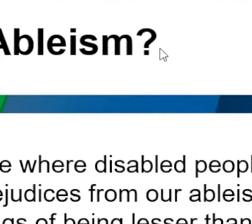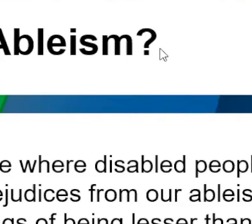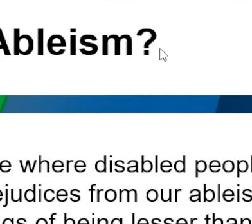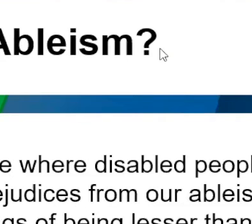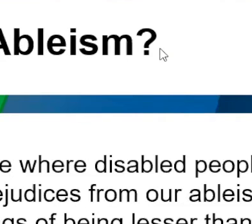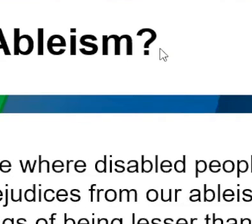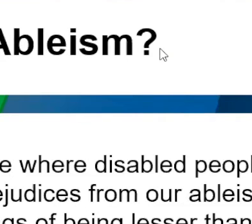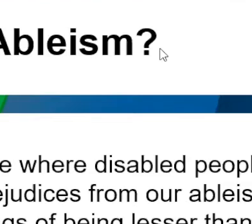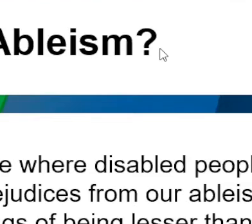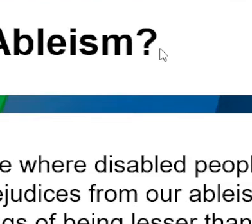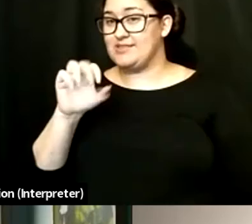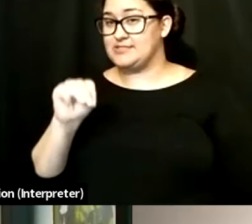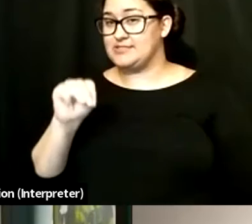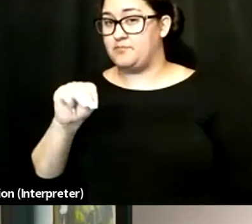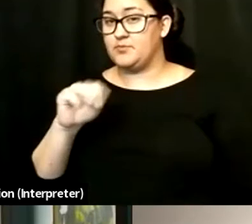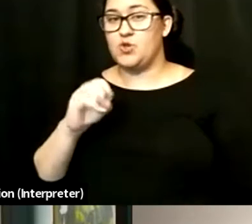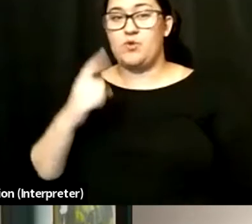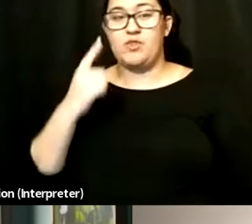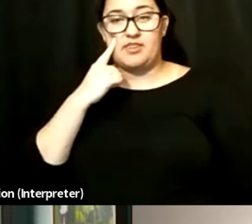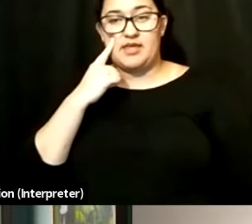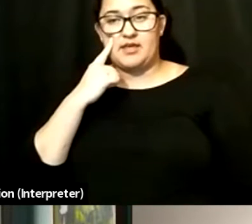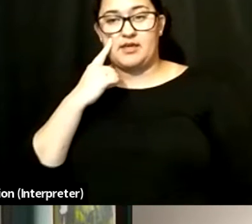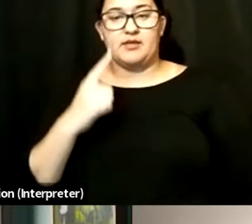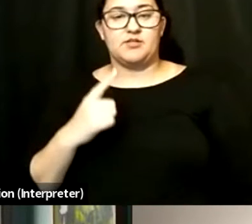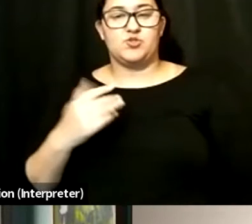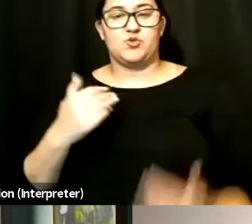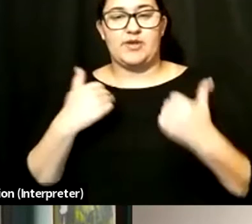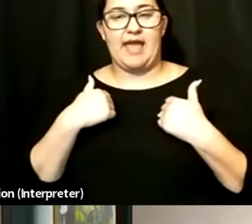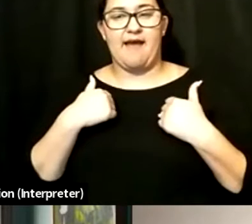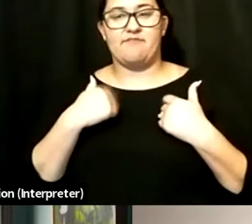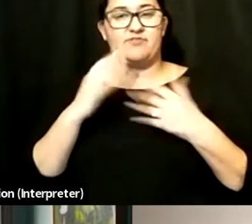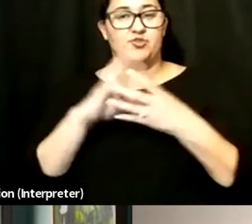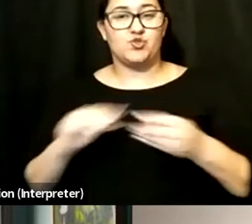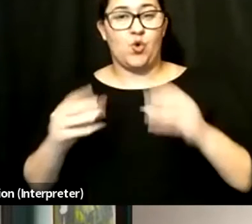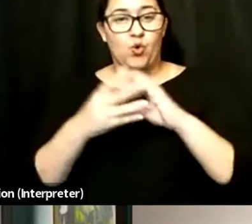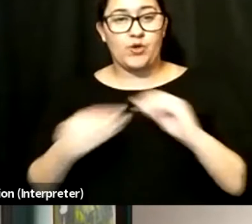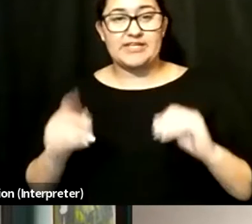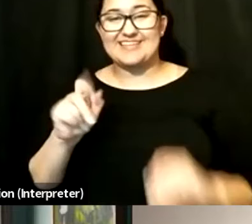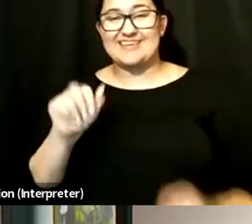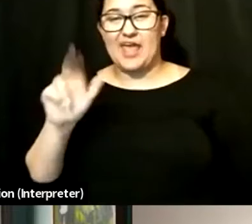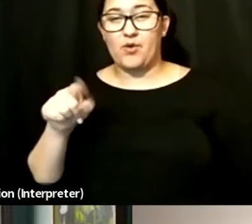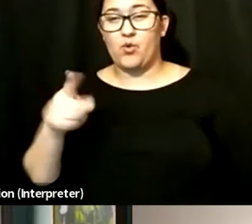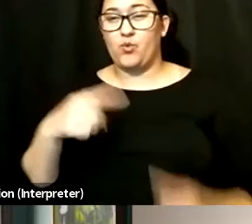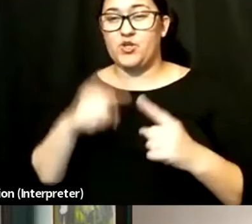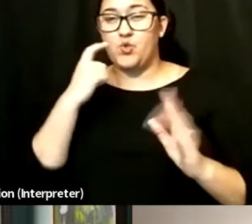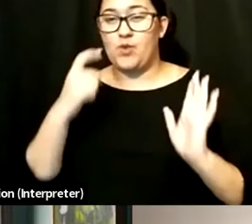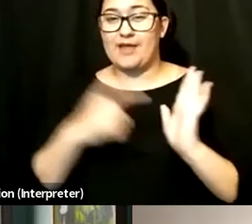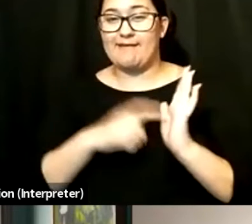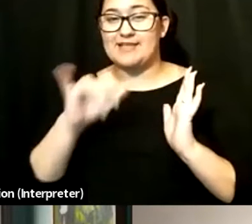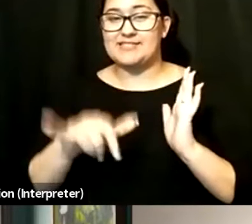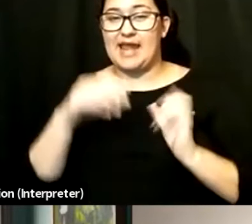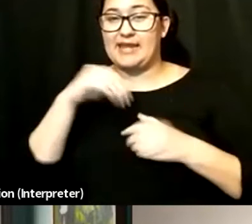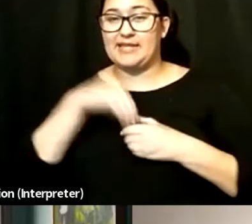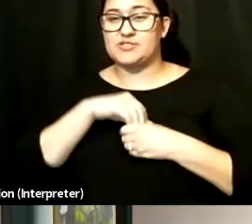a story from maybe the first time you kind of recognized internalized ableism, whether as a child